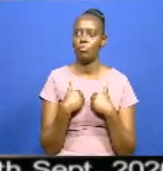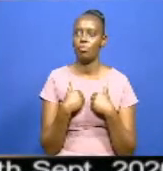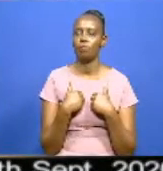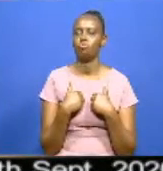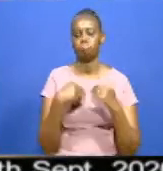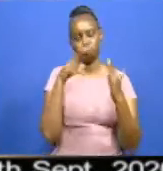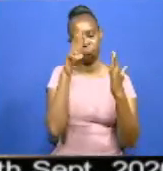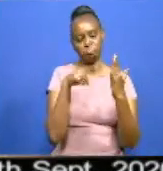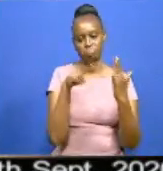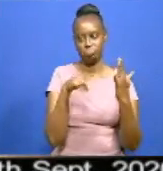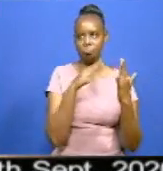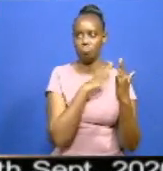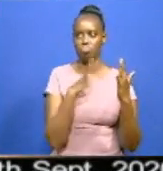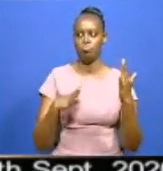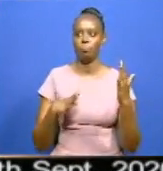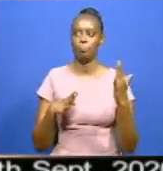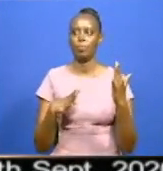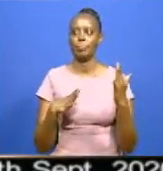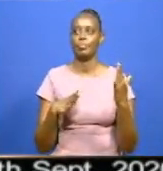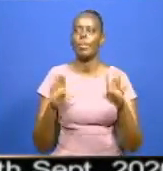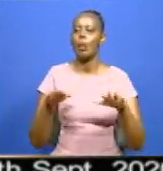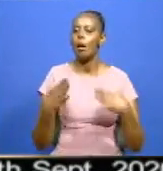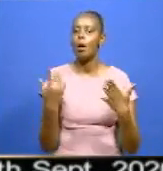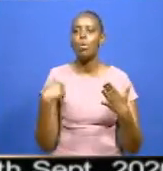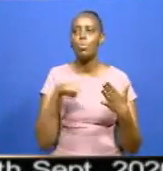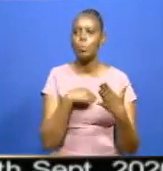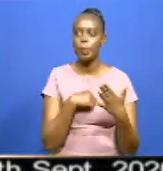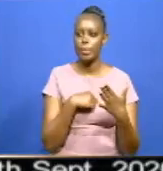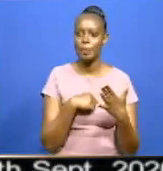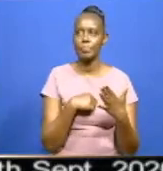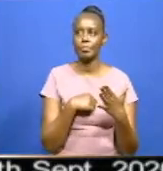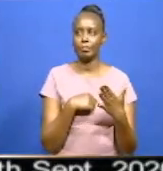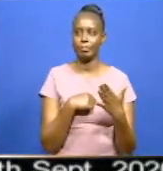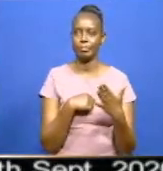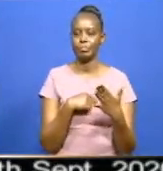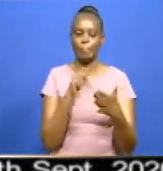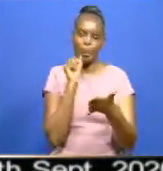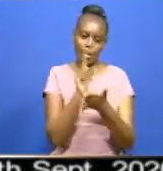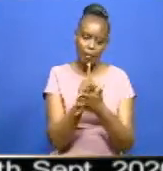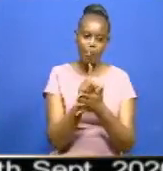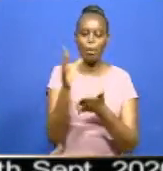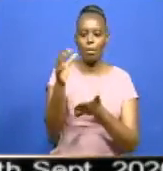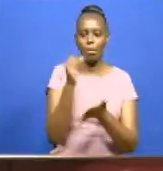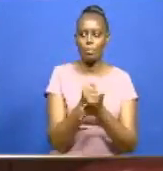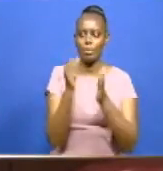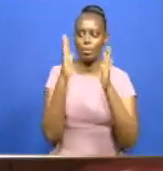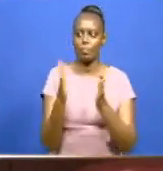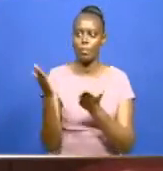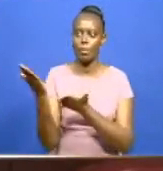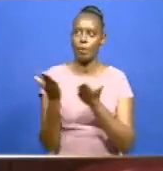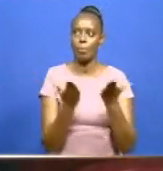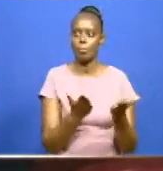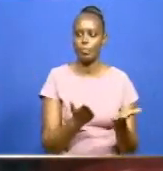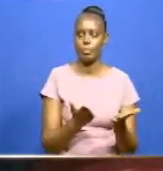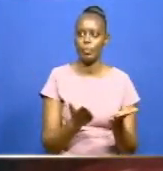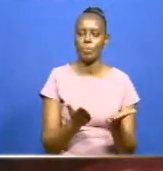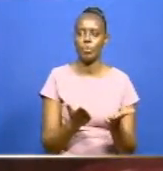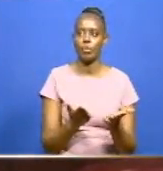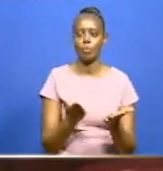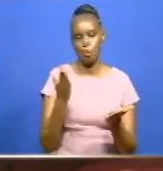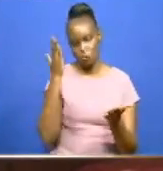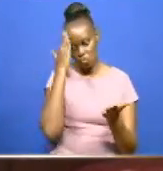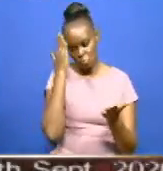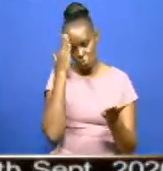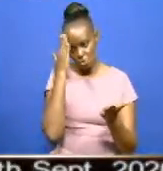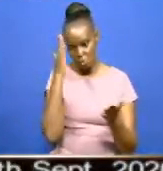look through how do we reject a nominee brought by,